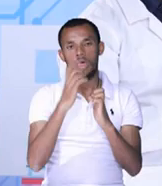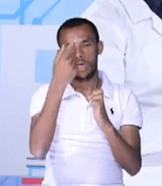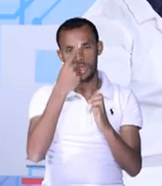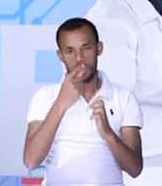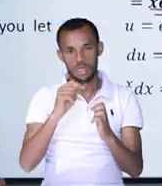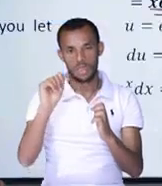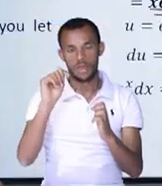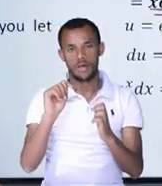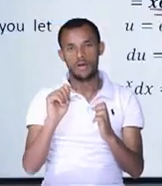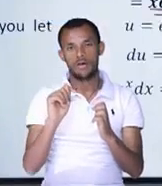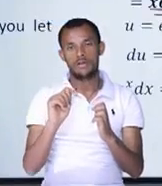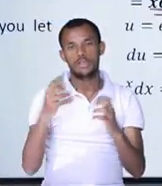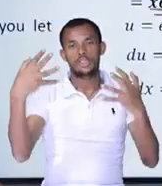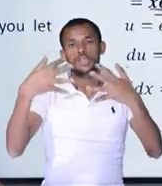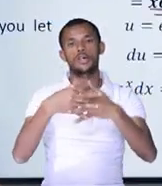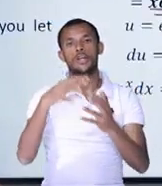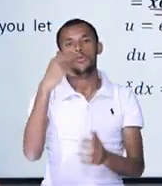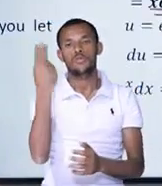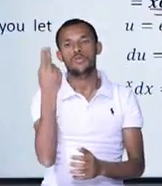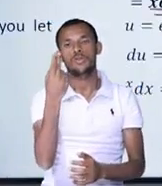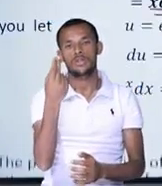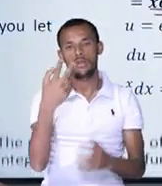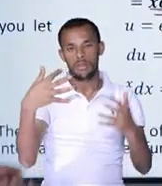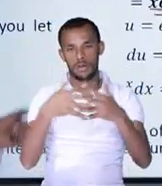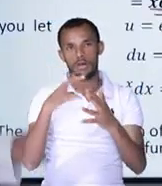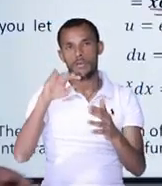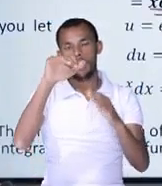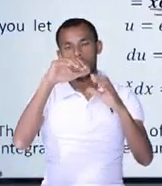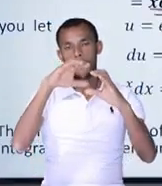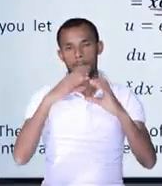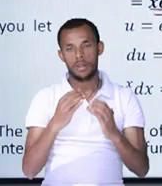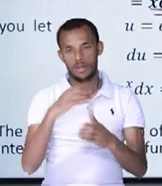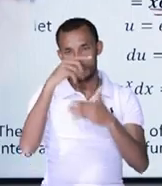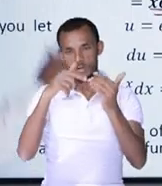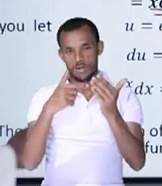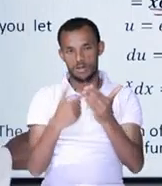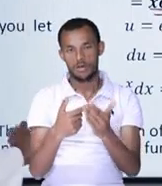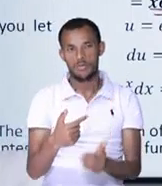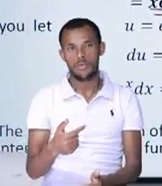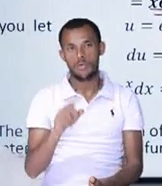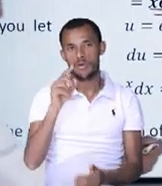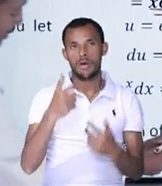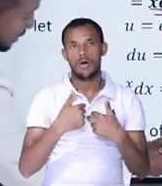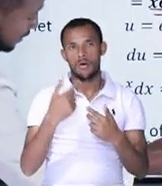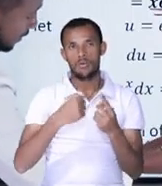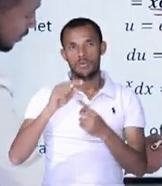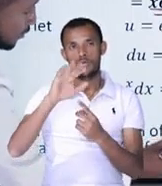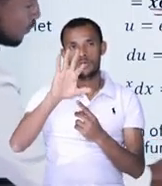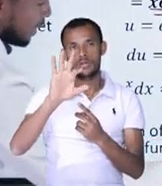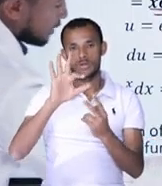the integral using integration by part. Therefore, you have to